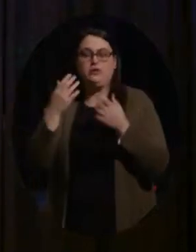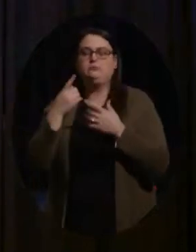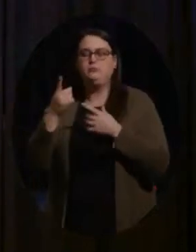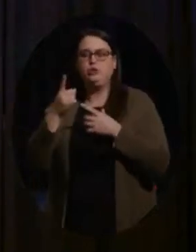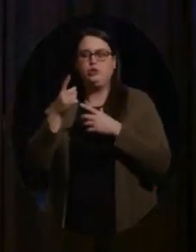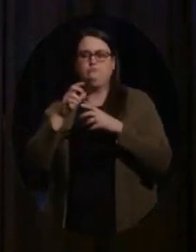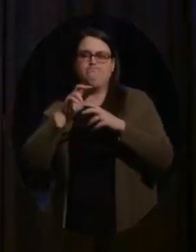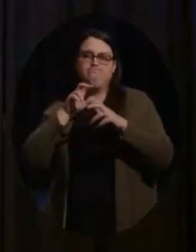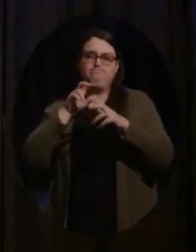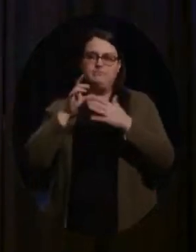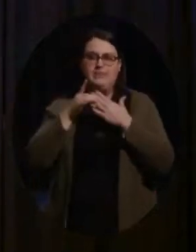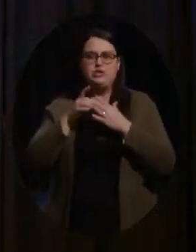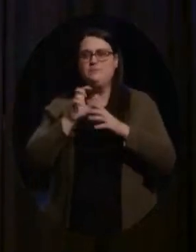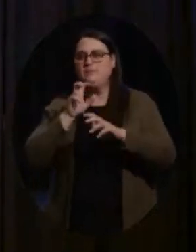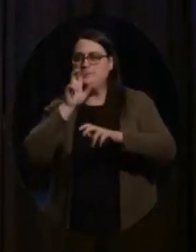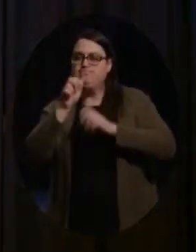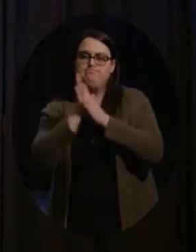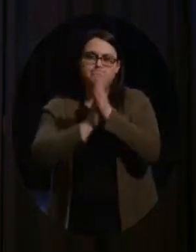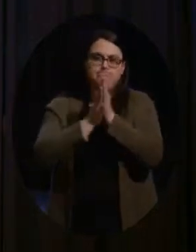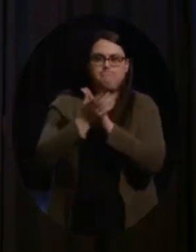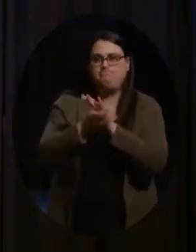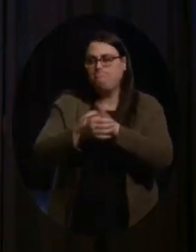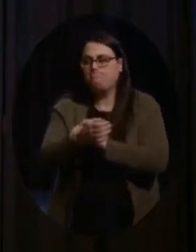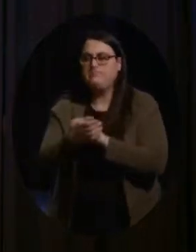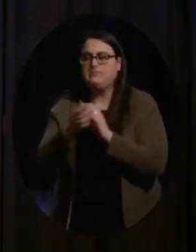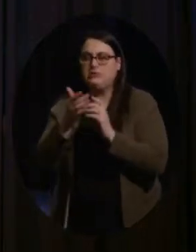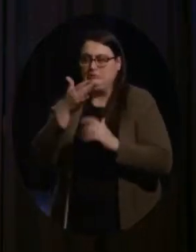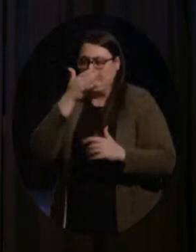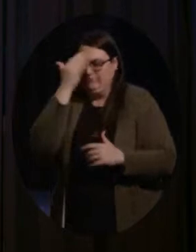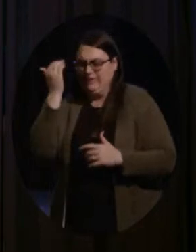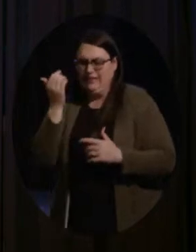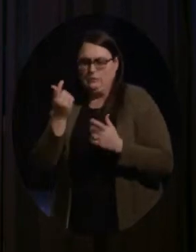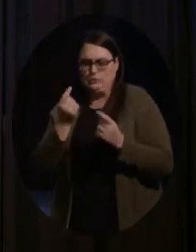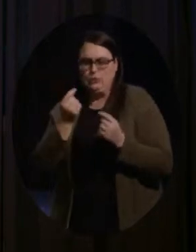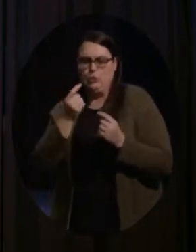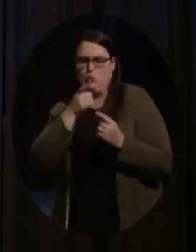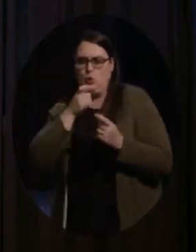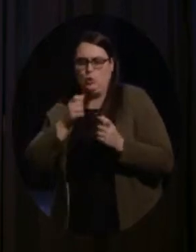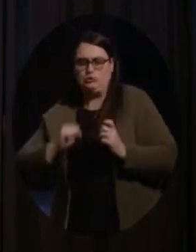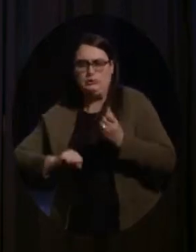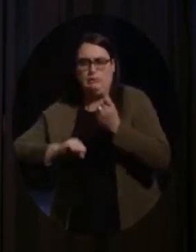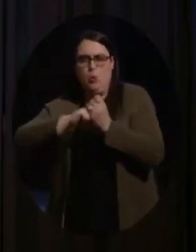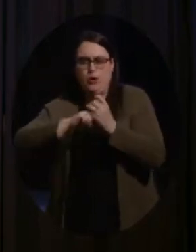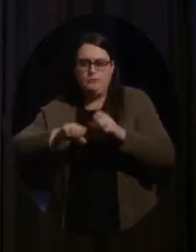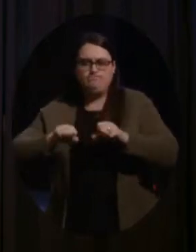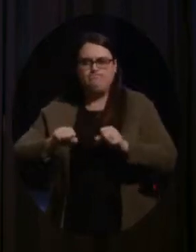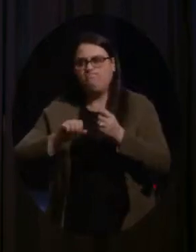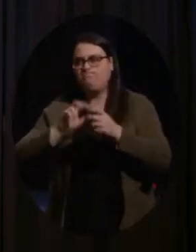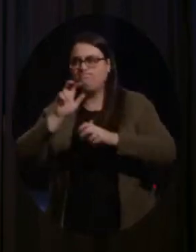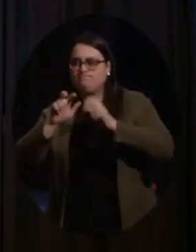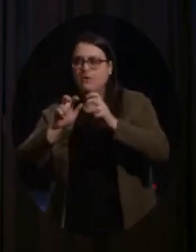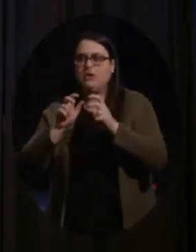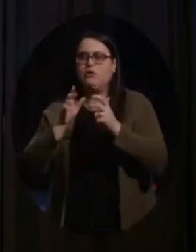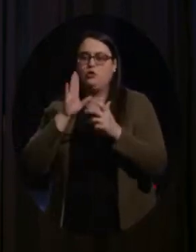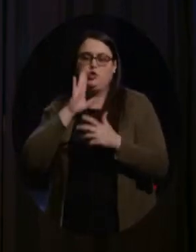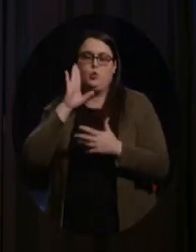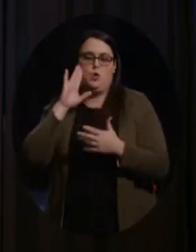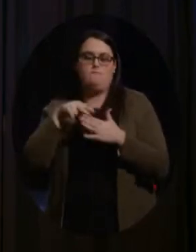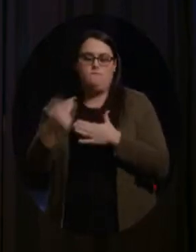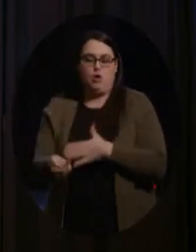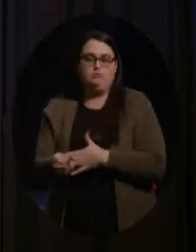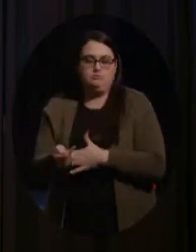the ladder of leadership, if you forget those who are holding you at the base of that ladder, you are certain to